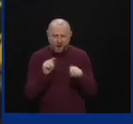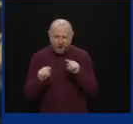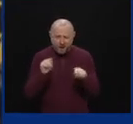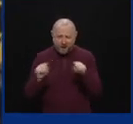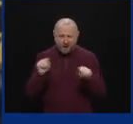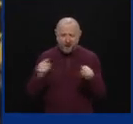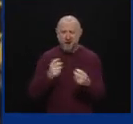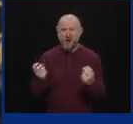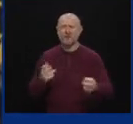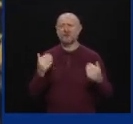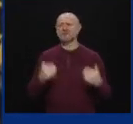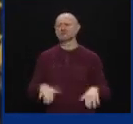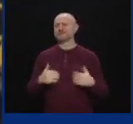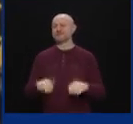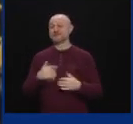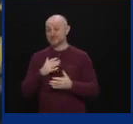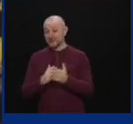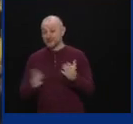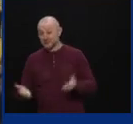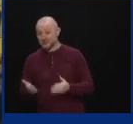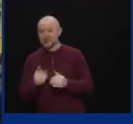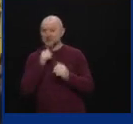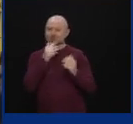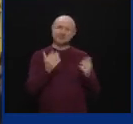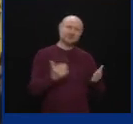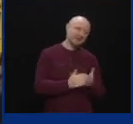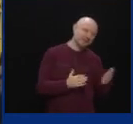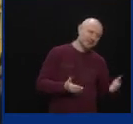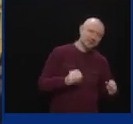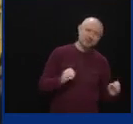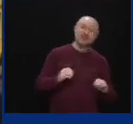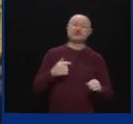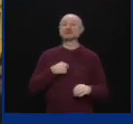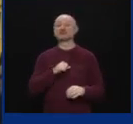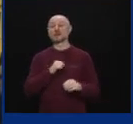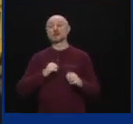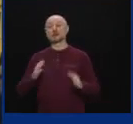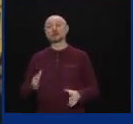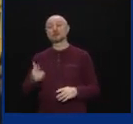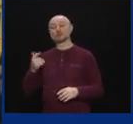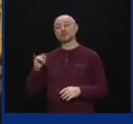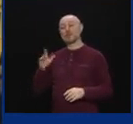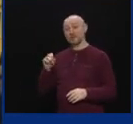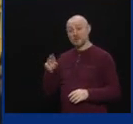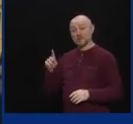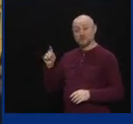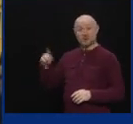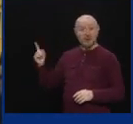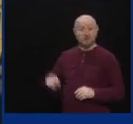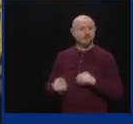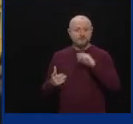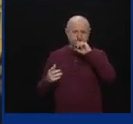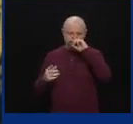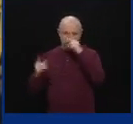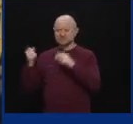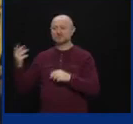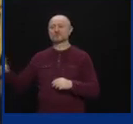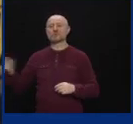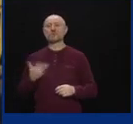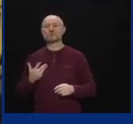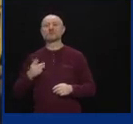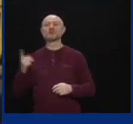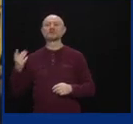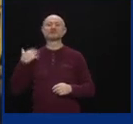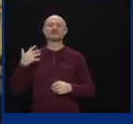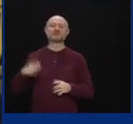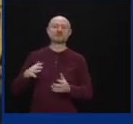with us and those who are not. Literally, Senator Gillibrand was scheduled to be here. She called me earlier. We talked about this. We're going to spend